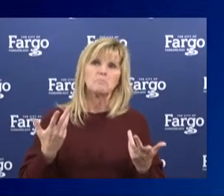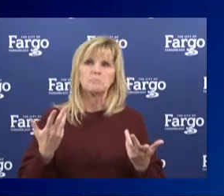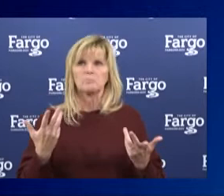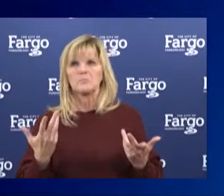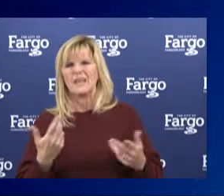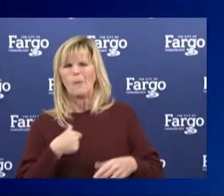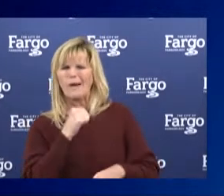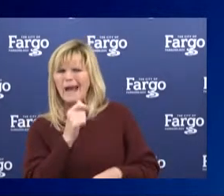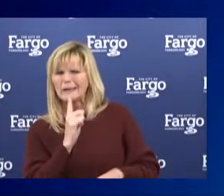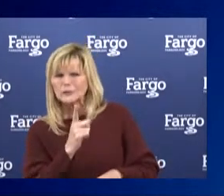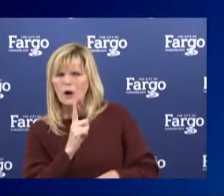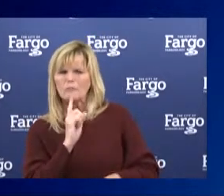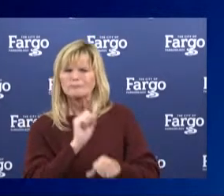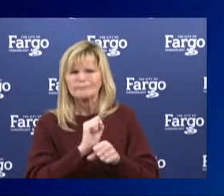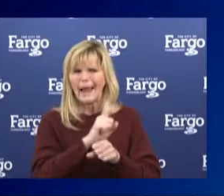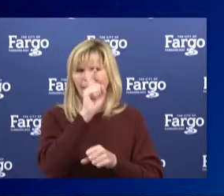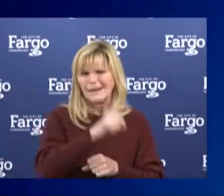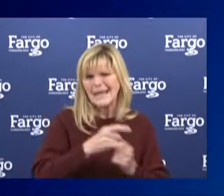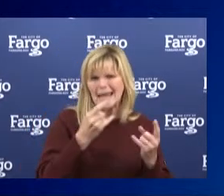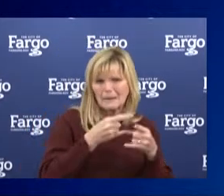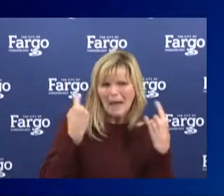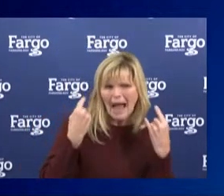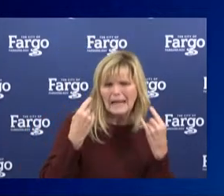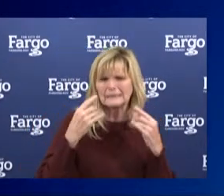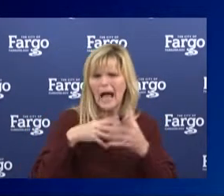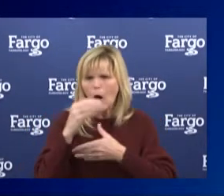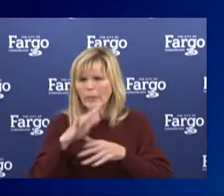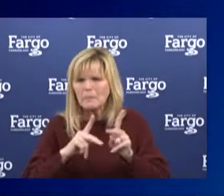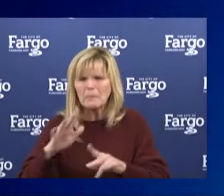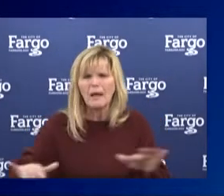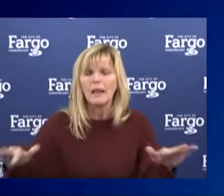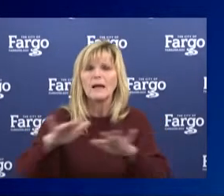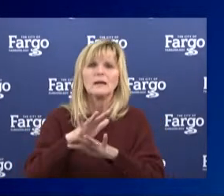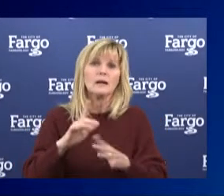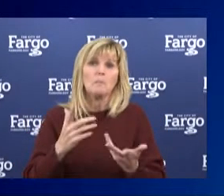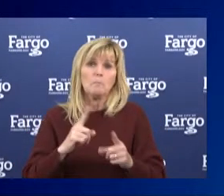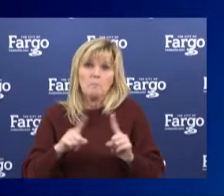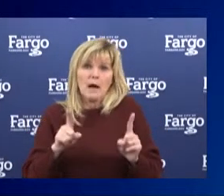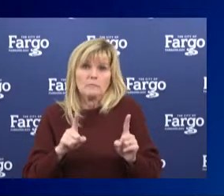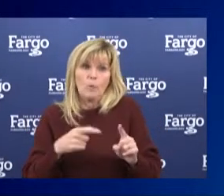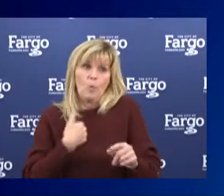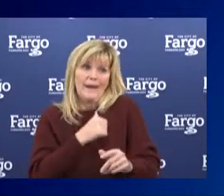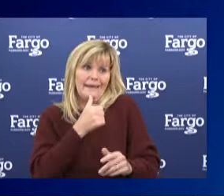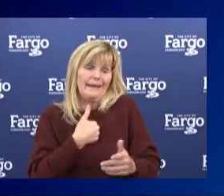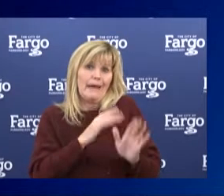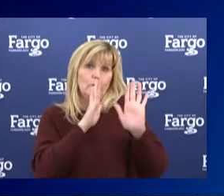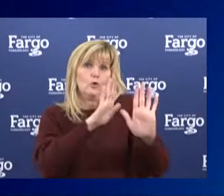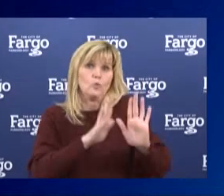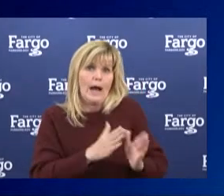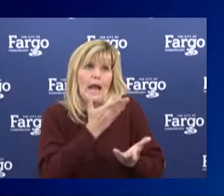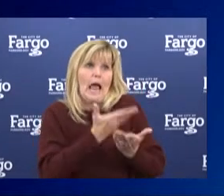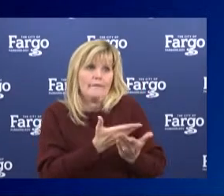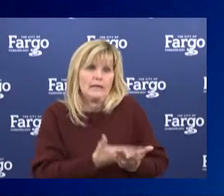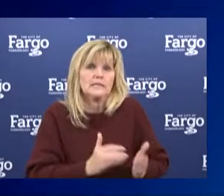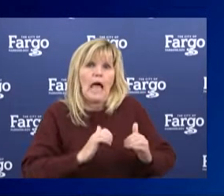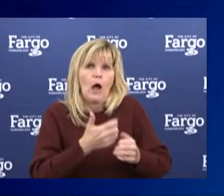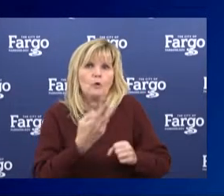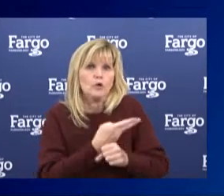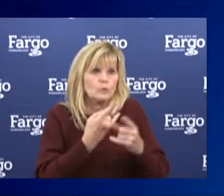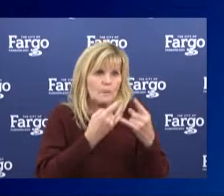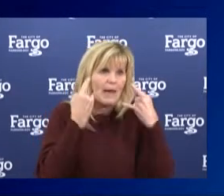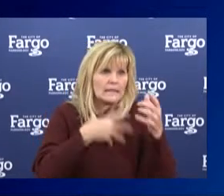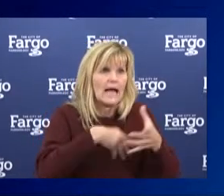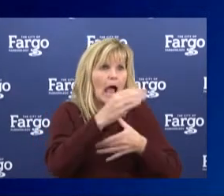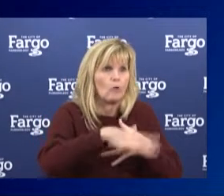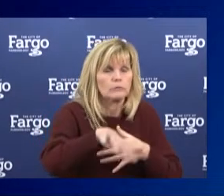we're not sure about the need for this amongst the public. And the fact of the matter was, we didn't have great evidence about how to use masks in the public, but